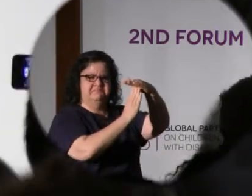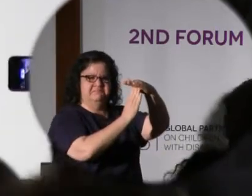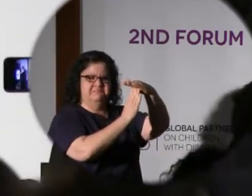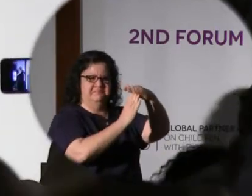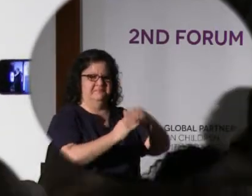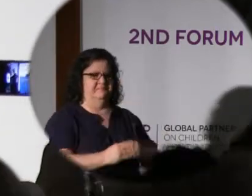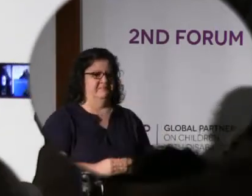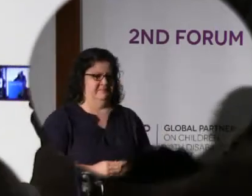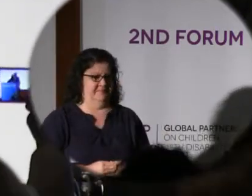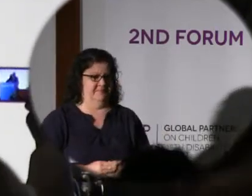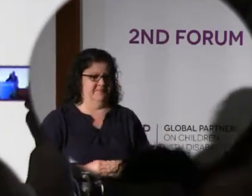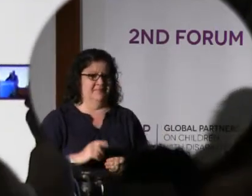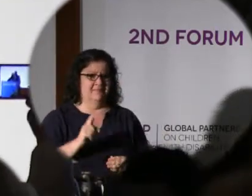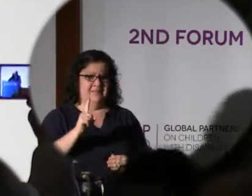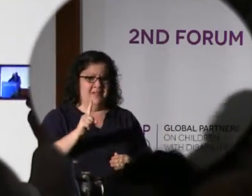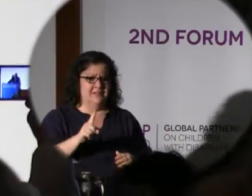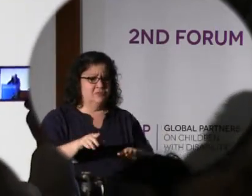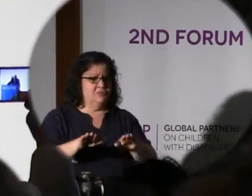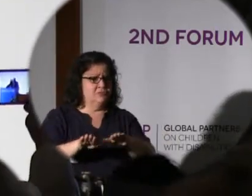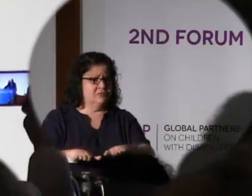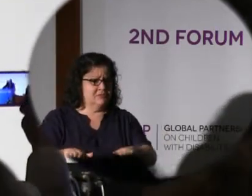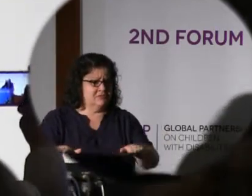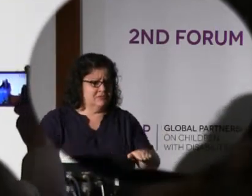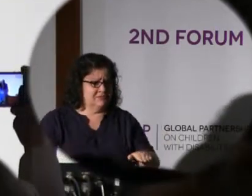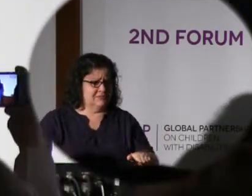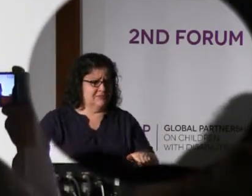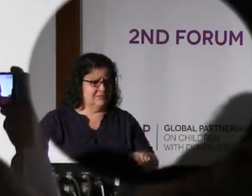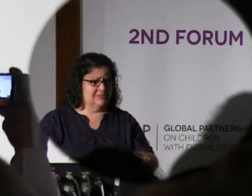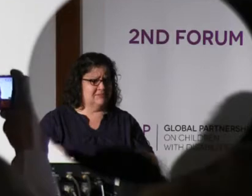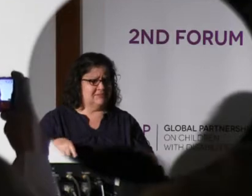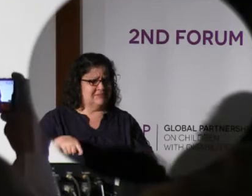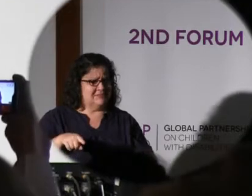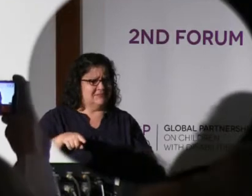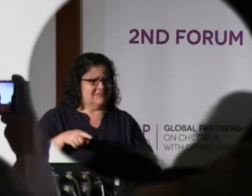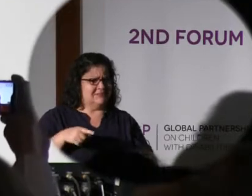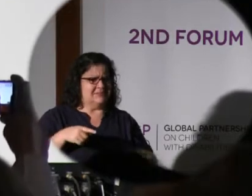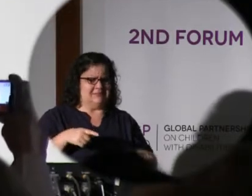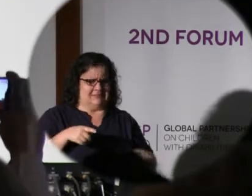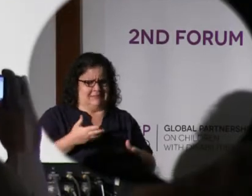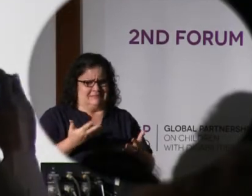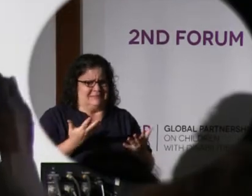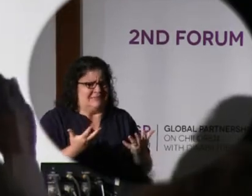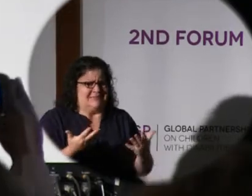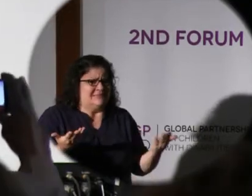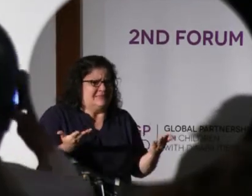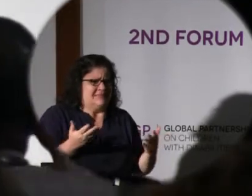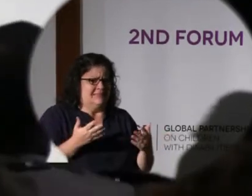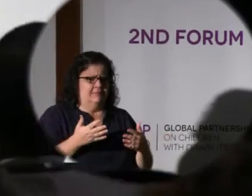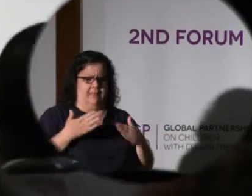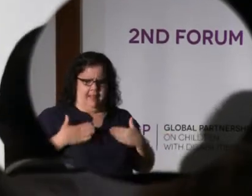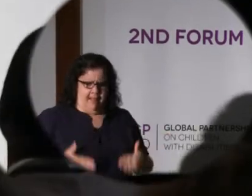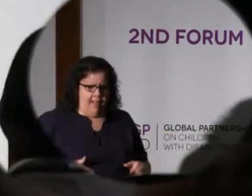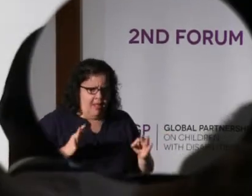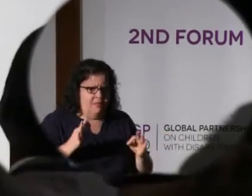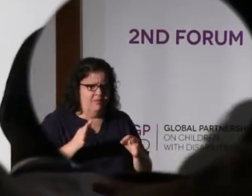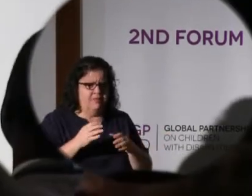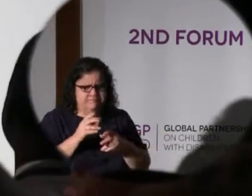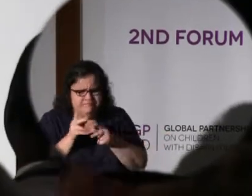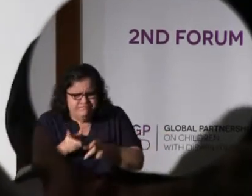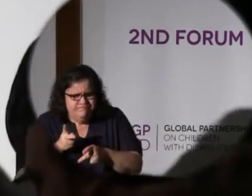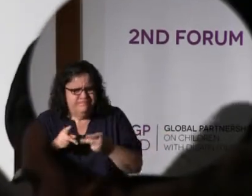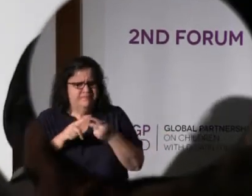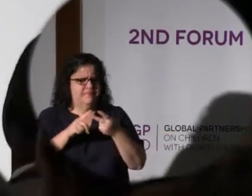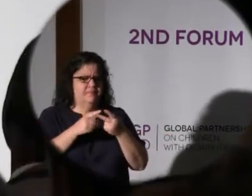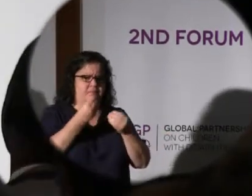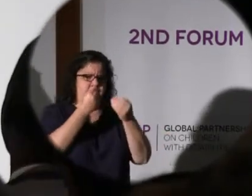on equal access to health care, to nutrition, school, employment, and most of all,